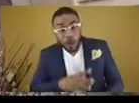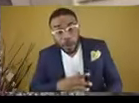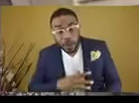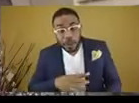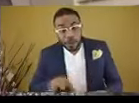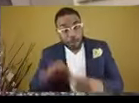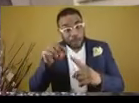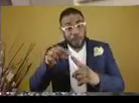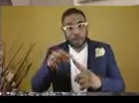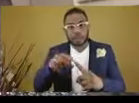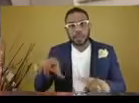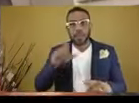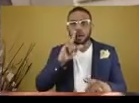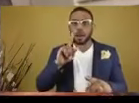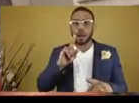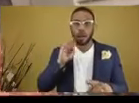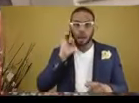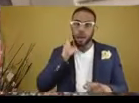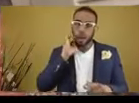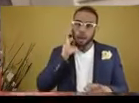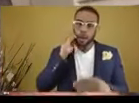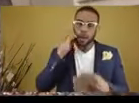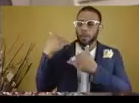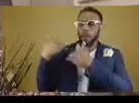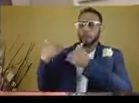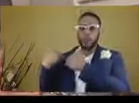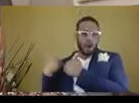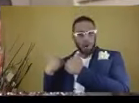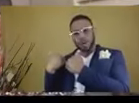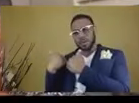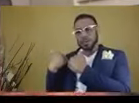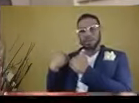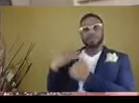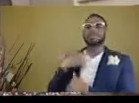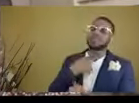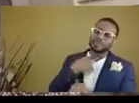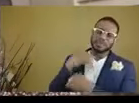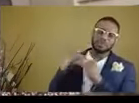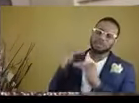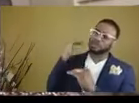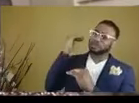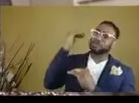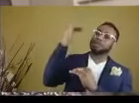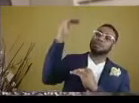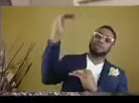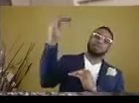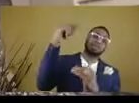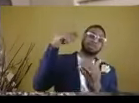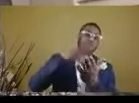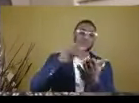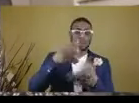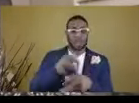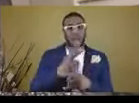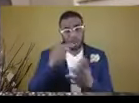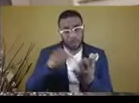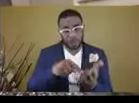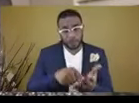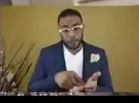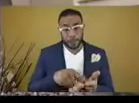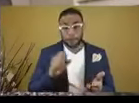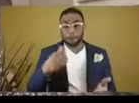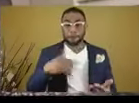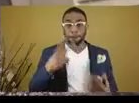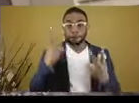particular, they are burdened, saddled with extraordinary amounts of student loan debt. And so we